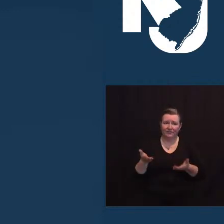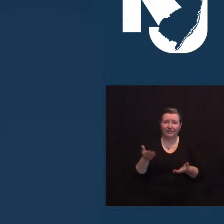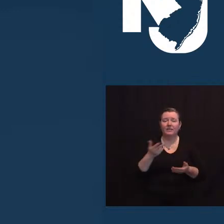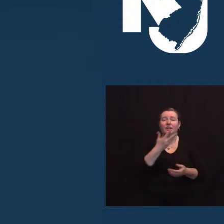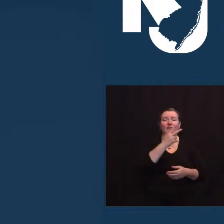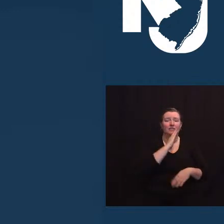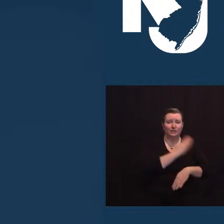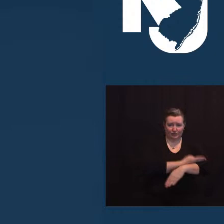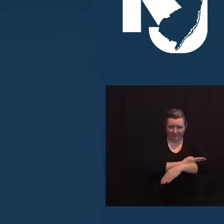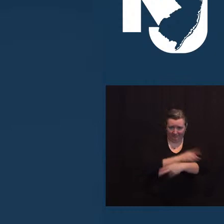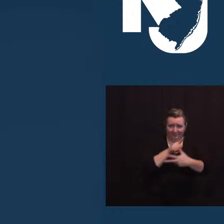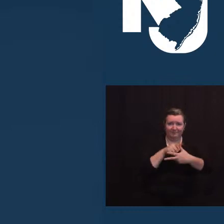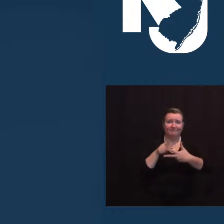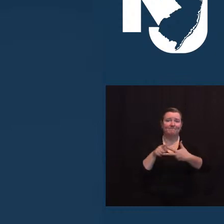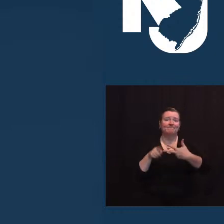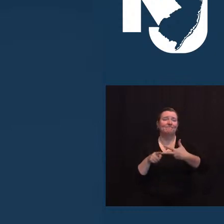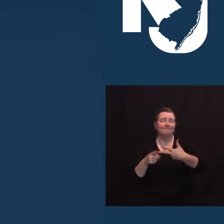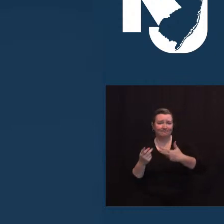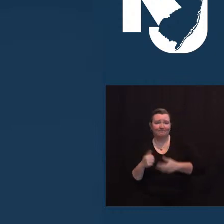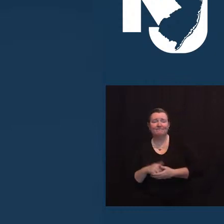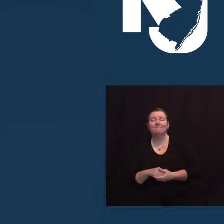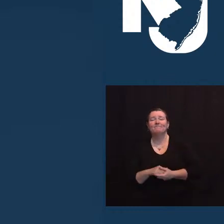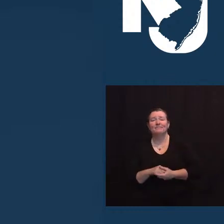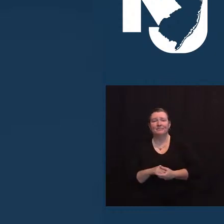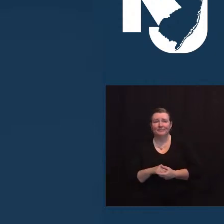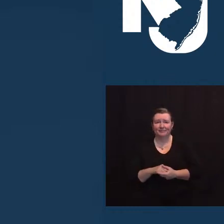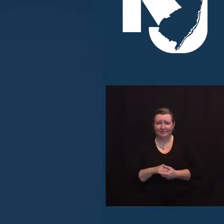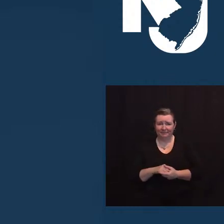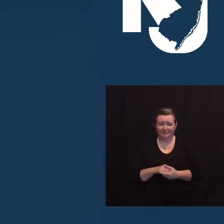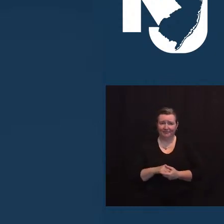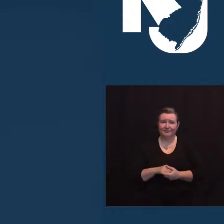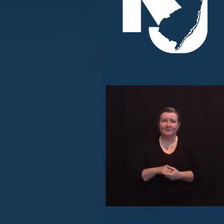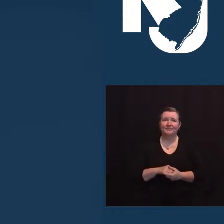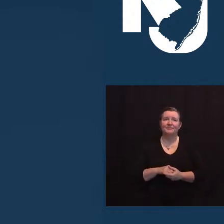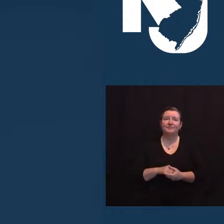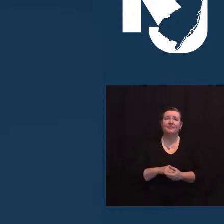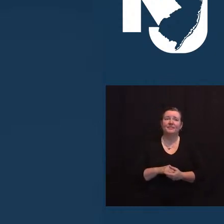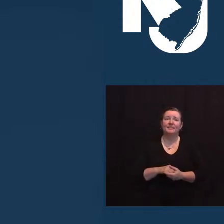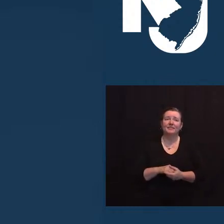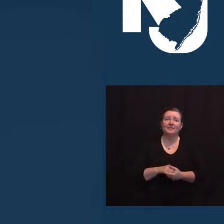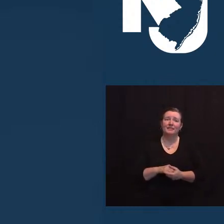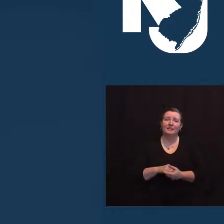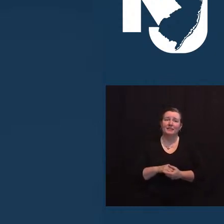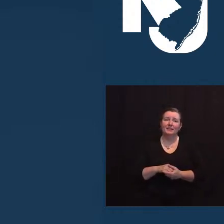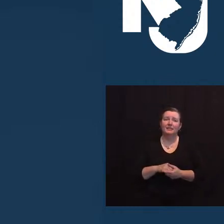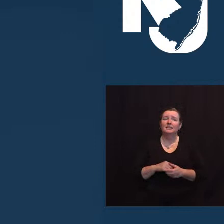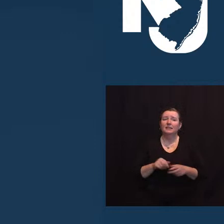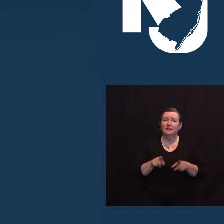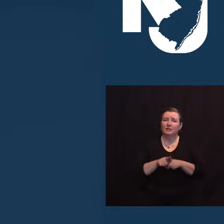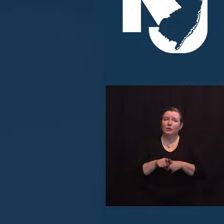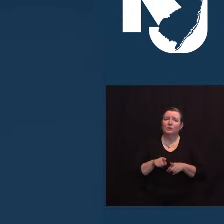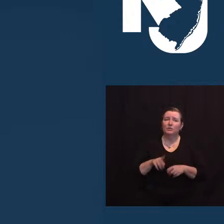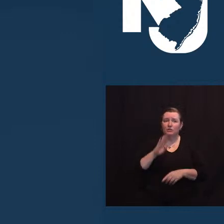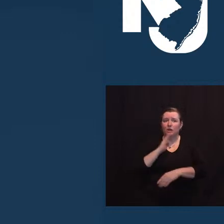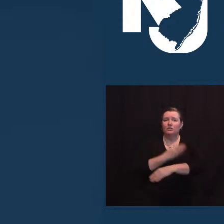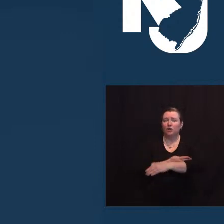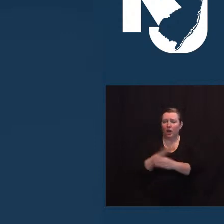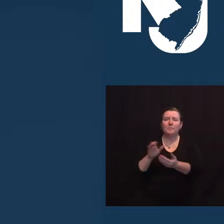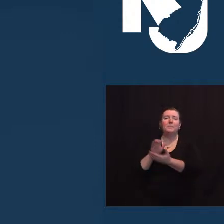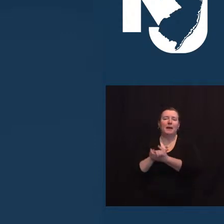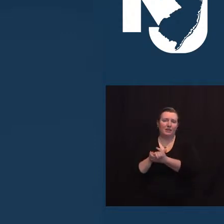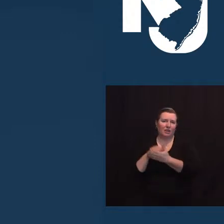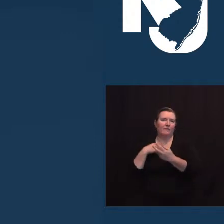on Monday, Colleen, and Eileen, and he is survived by them and his sons-in-law, Dave and Steve, and his